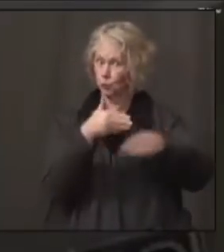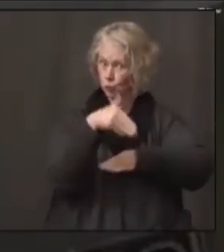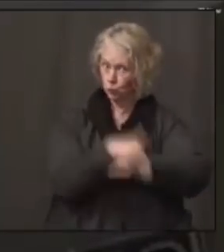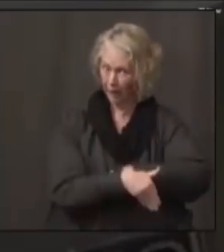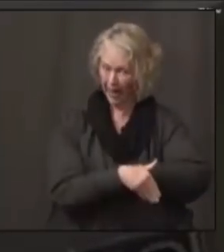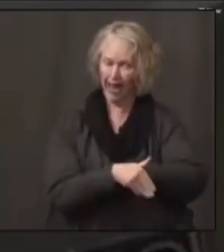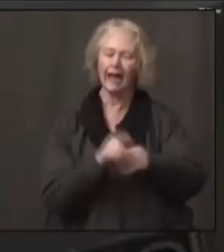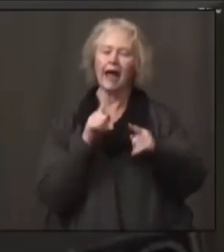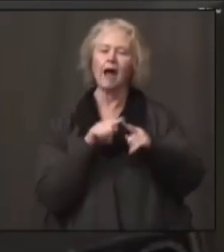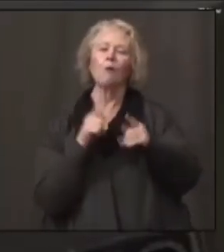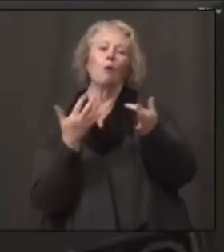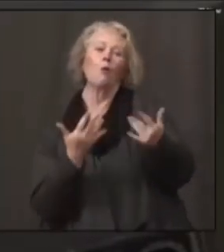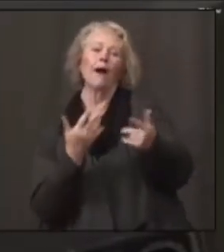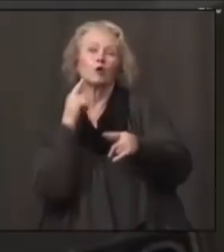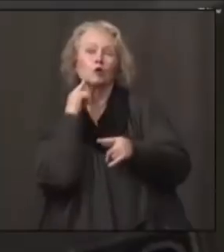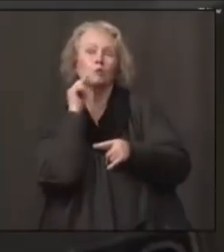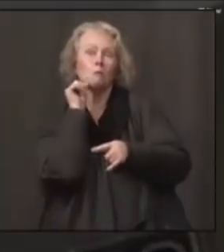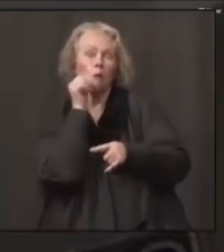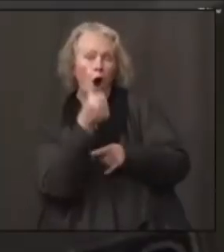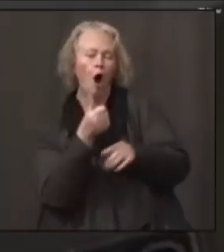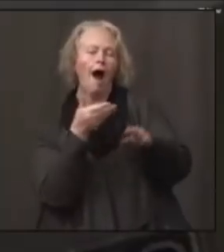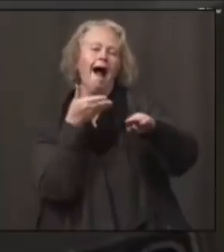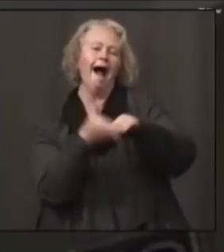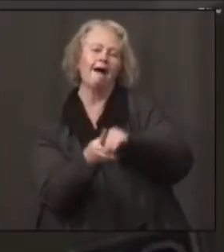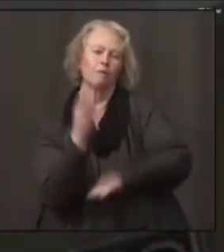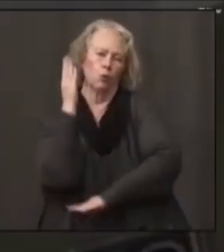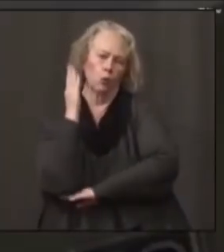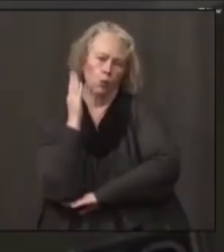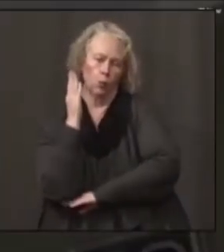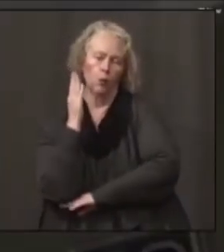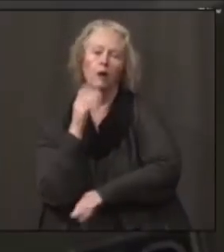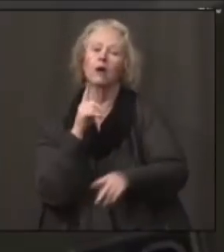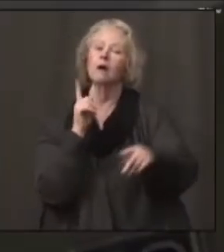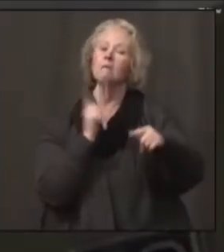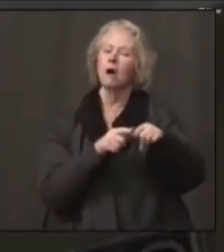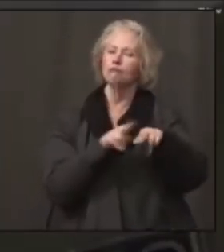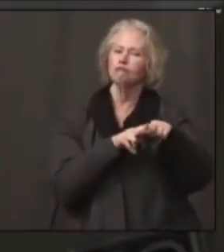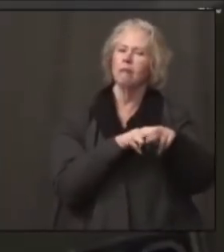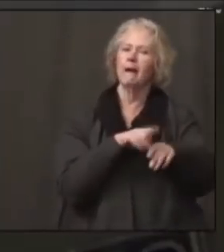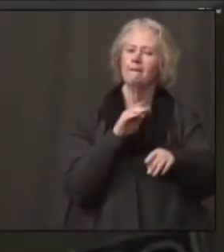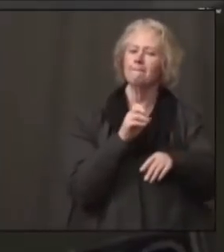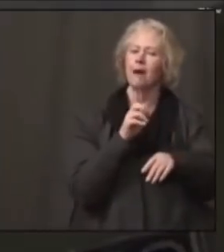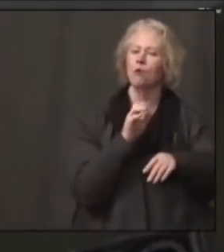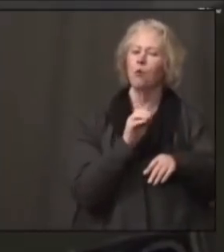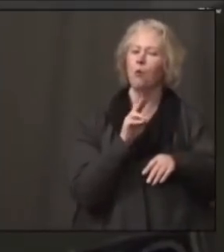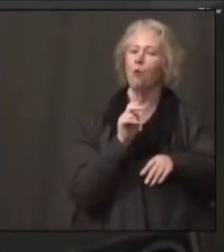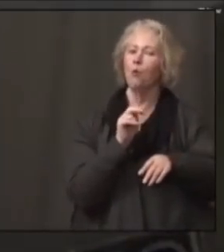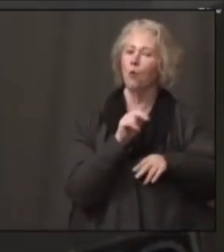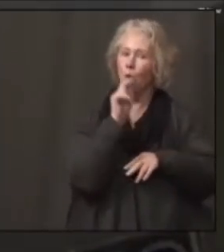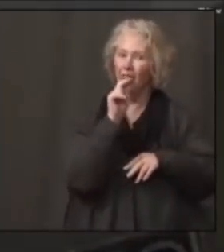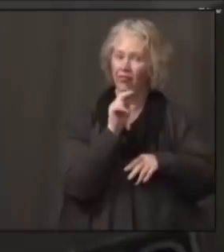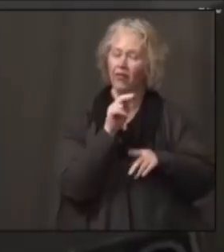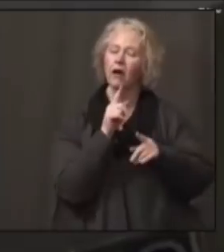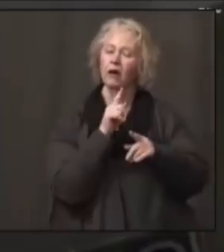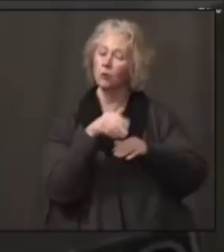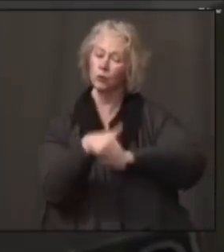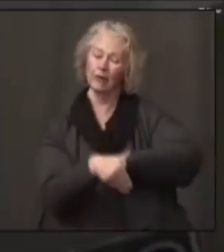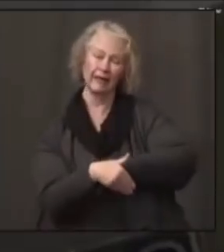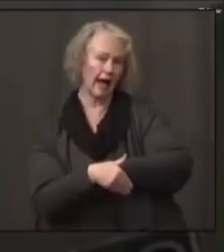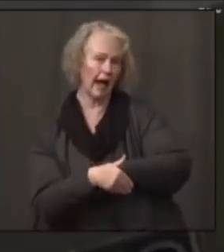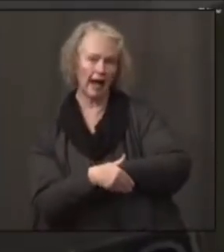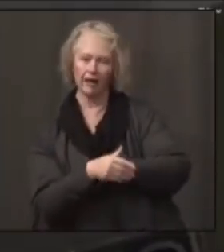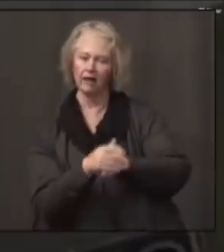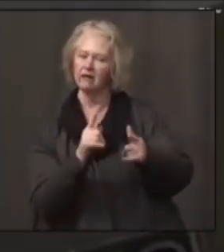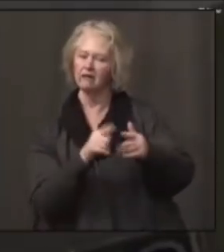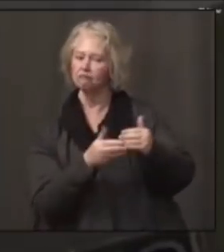until afternoon tomorrow. Pay attention to Metro North as well, because they're looking to cancel their late night trains, anything around 11 o'clock.